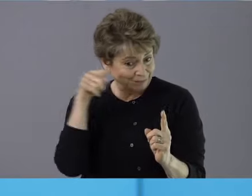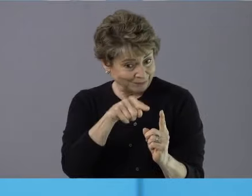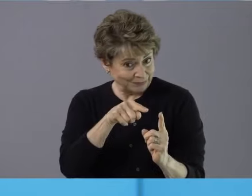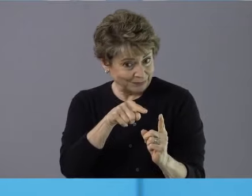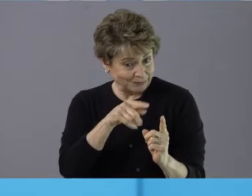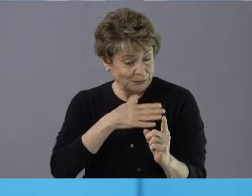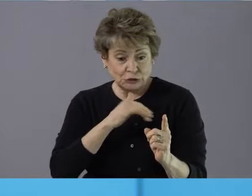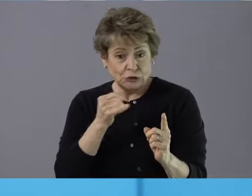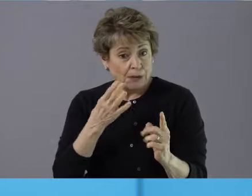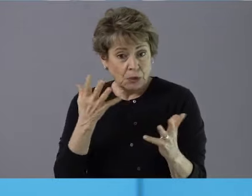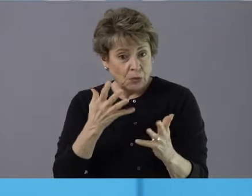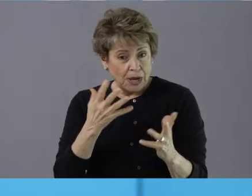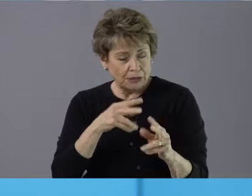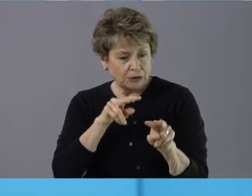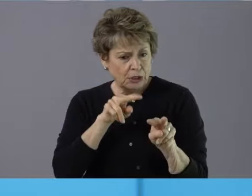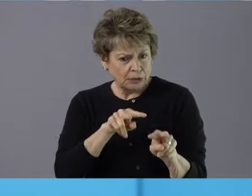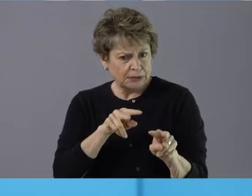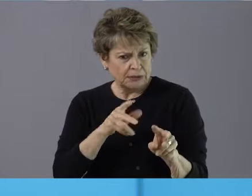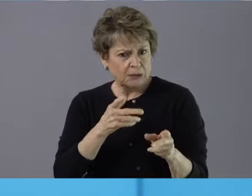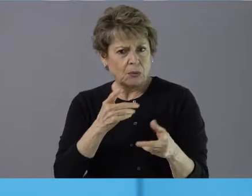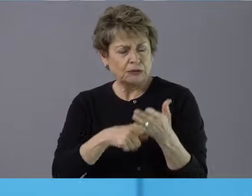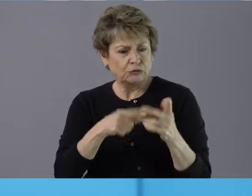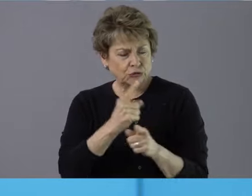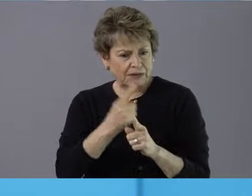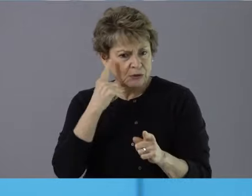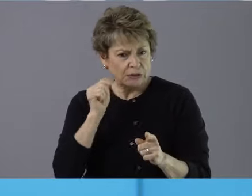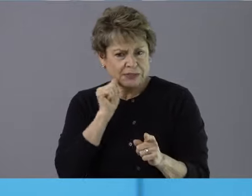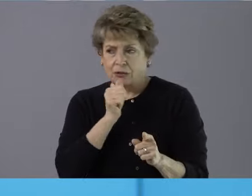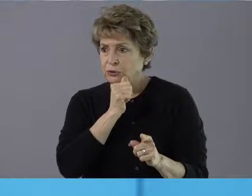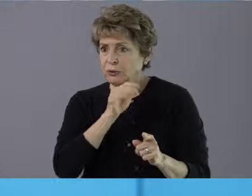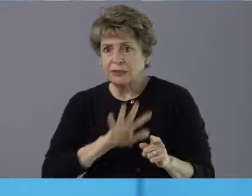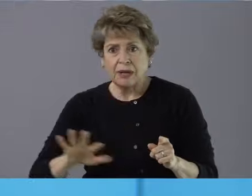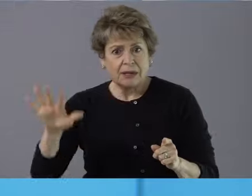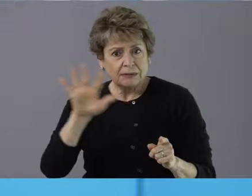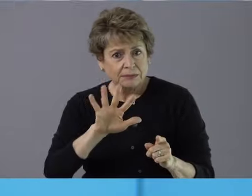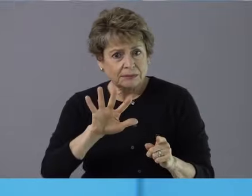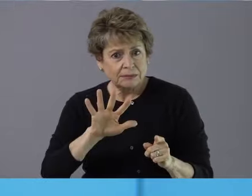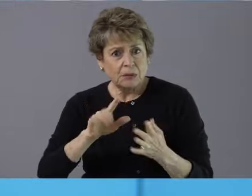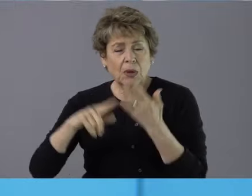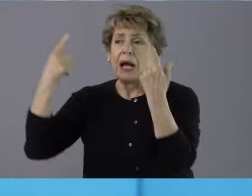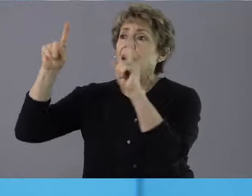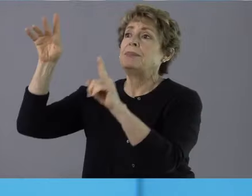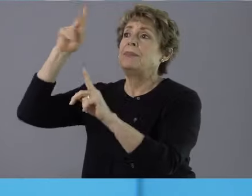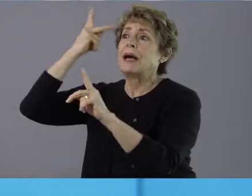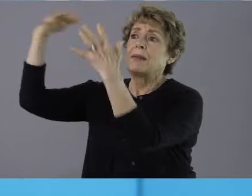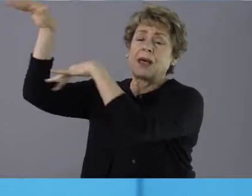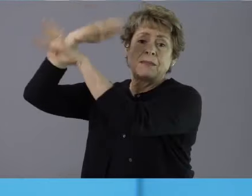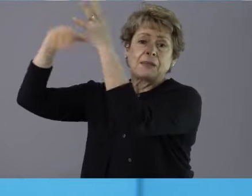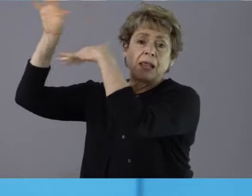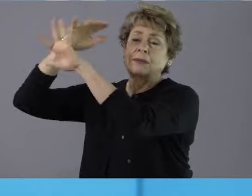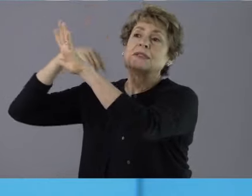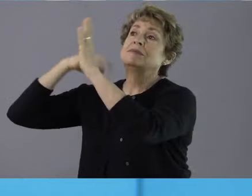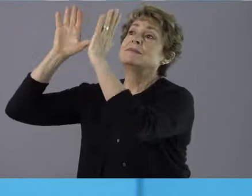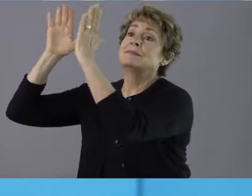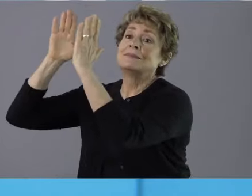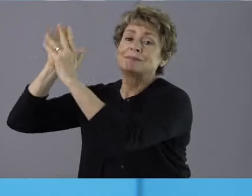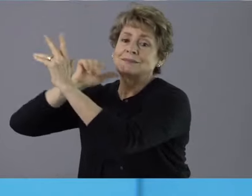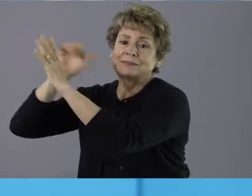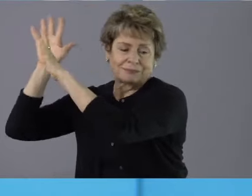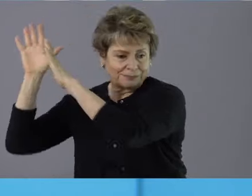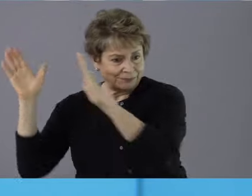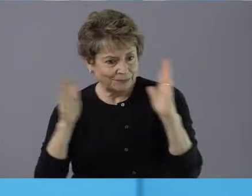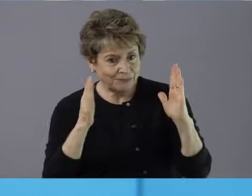said this several times. I'm not going to let politics get in the way of this. I want to do what's right for our state and for our kids, and